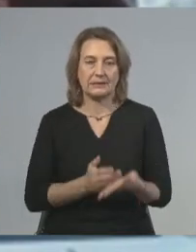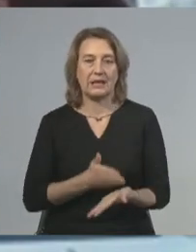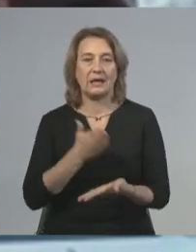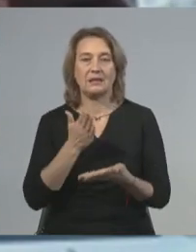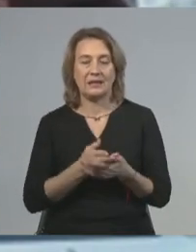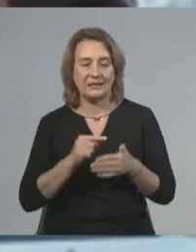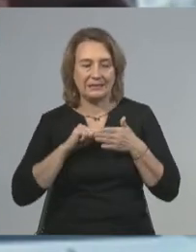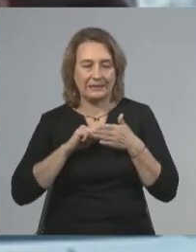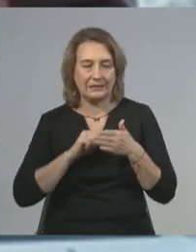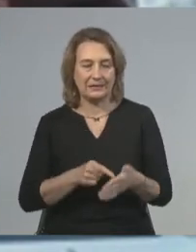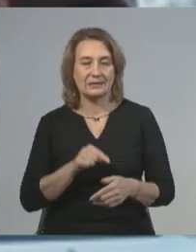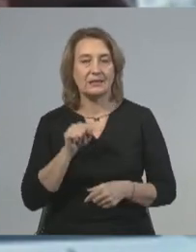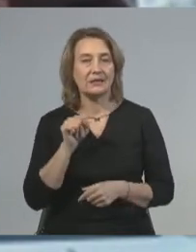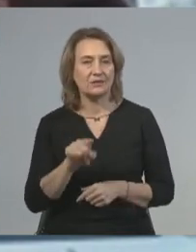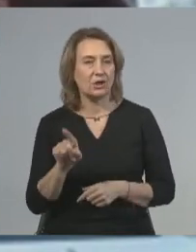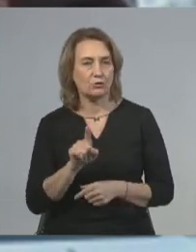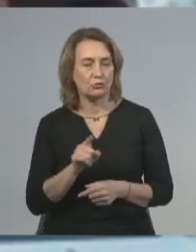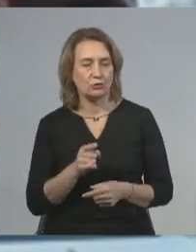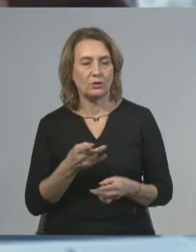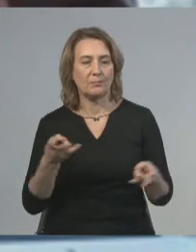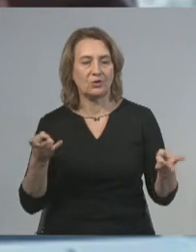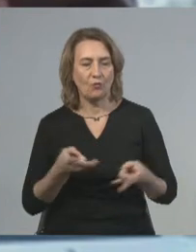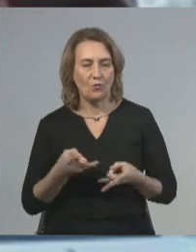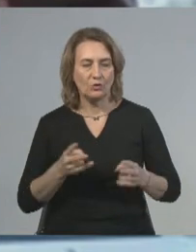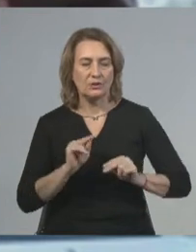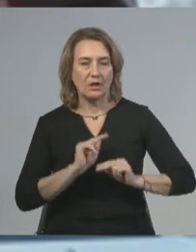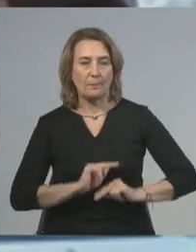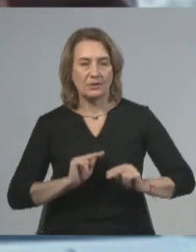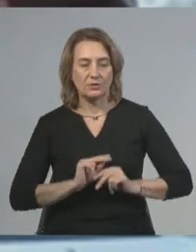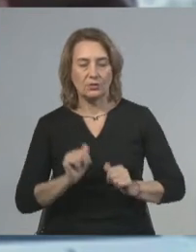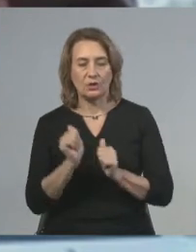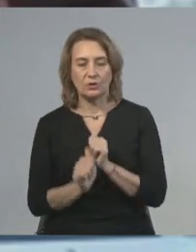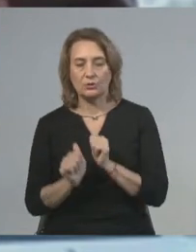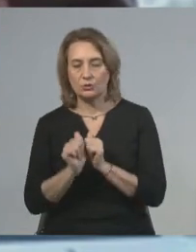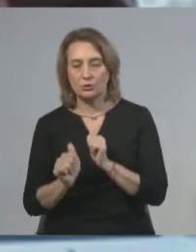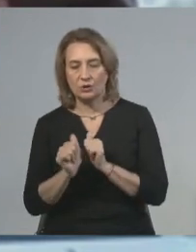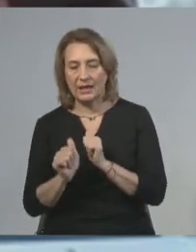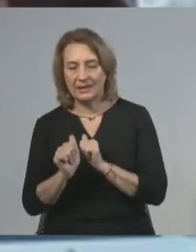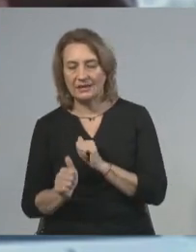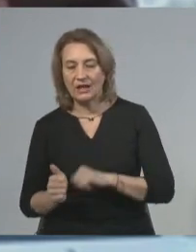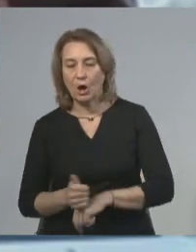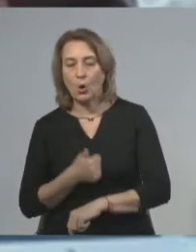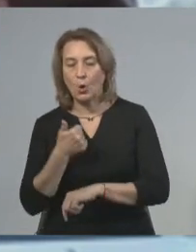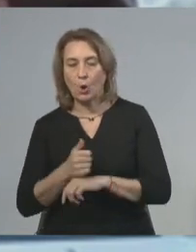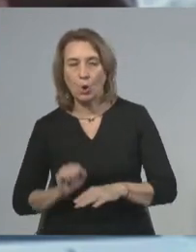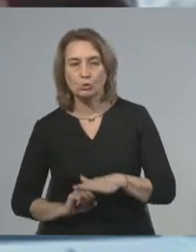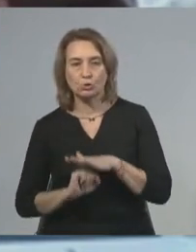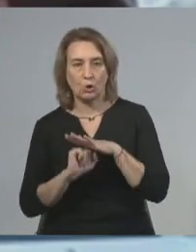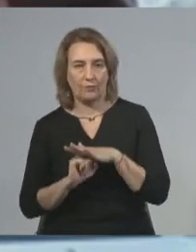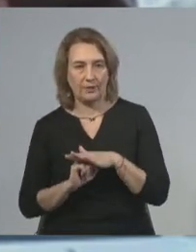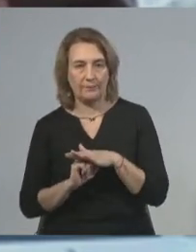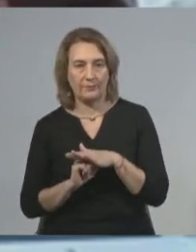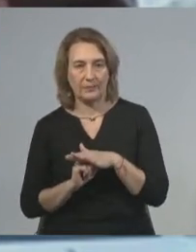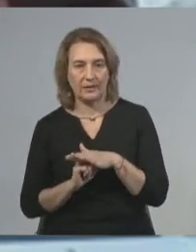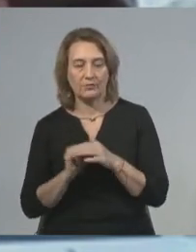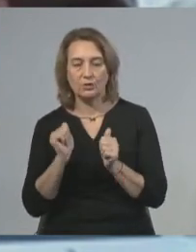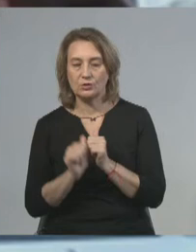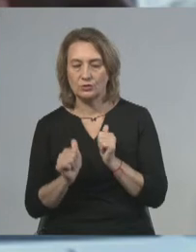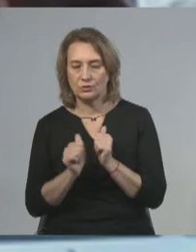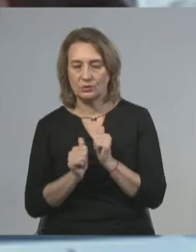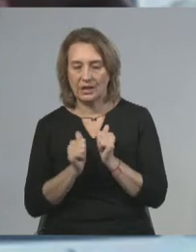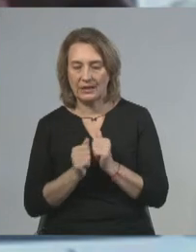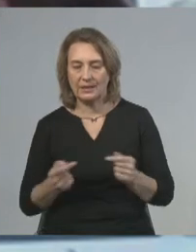take from and that most uh serious and responsible media information have adopted and are doing